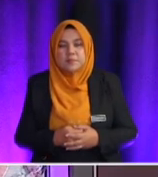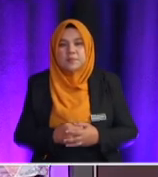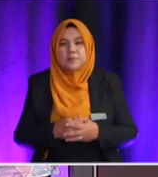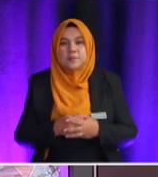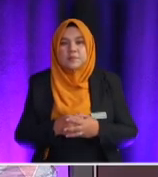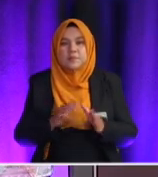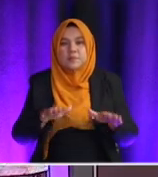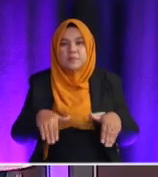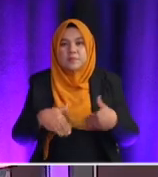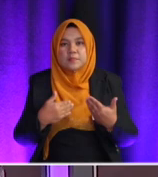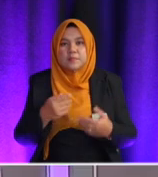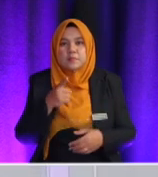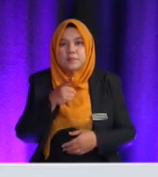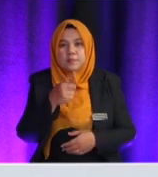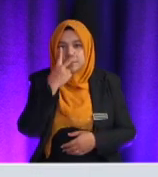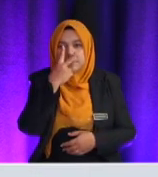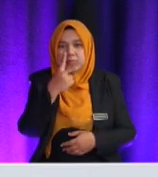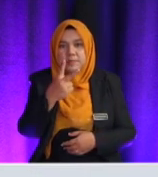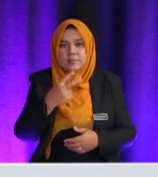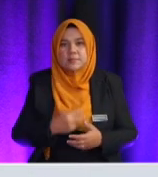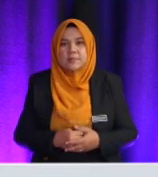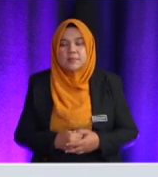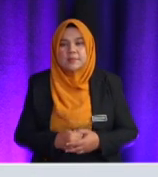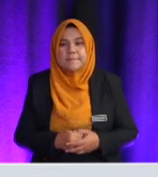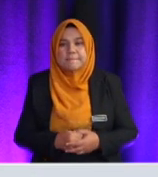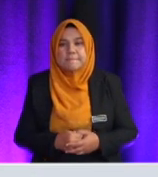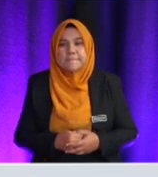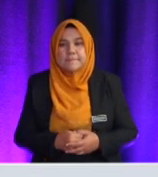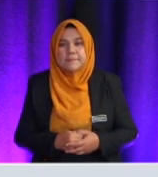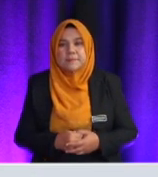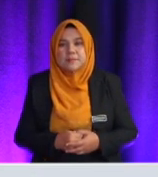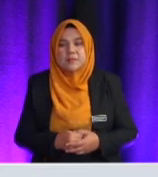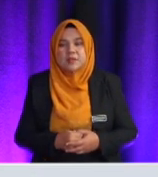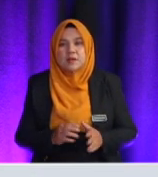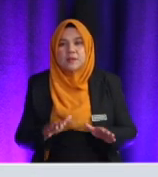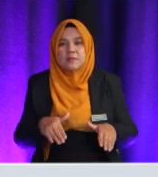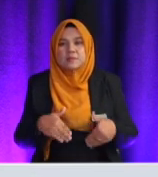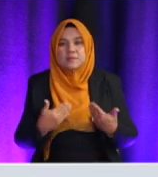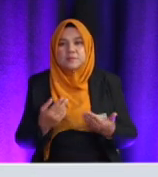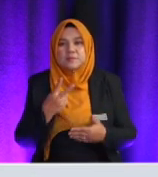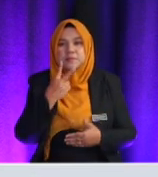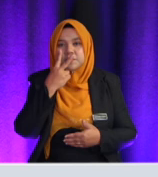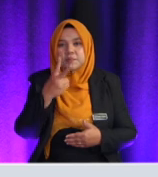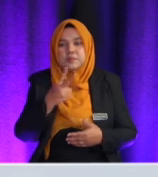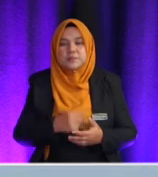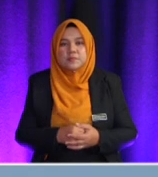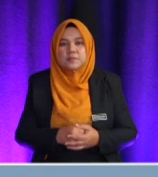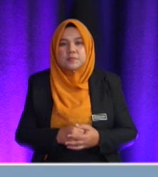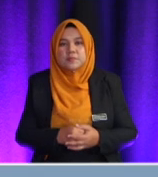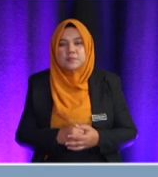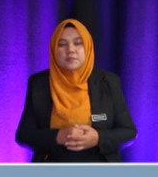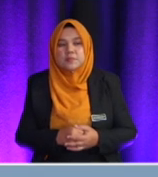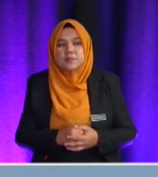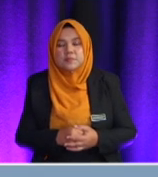is how you look. How you look. How you look. Appearance. Oh, wow. Quick.